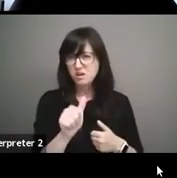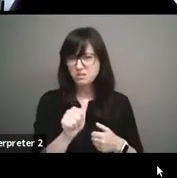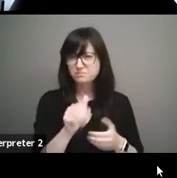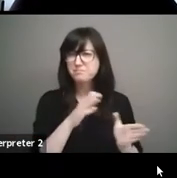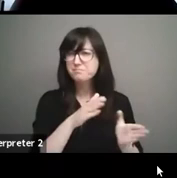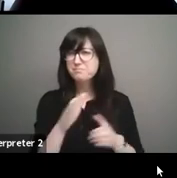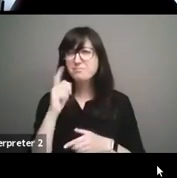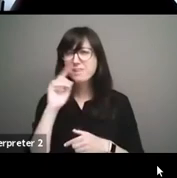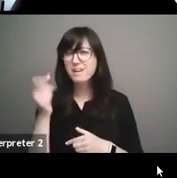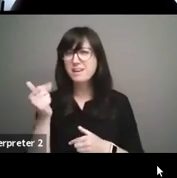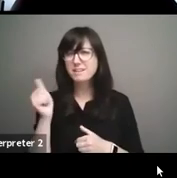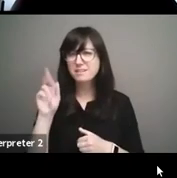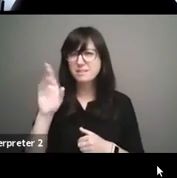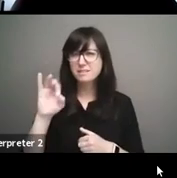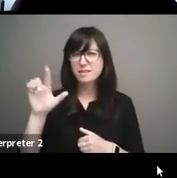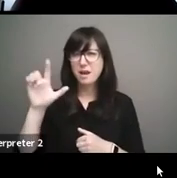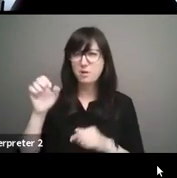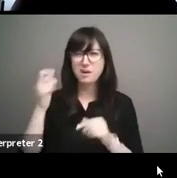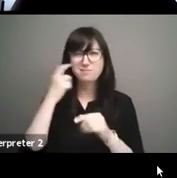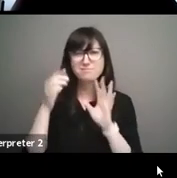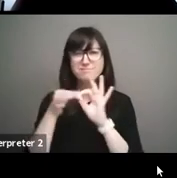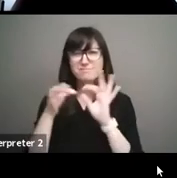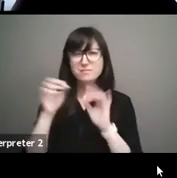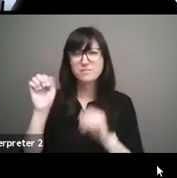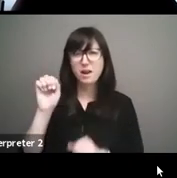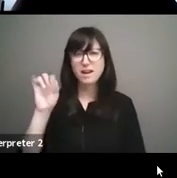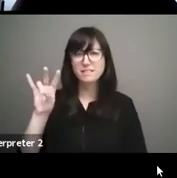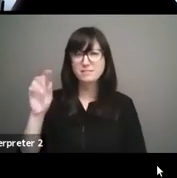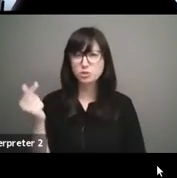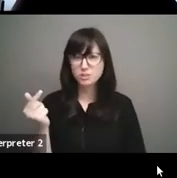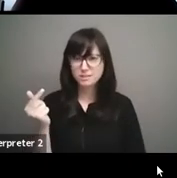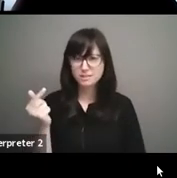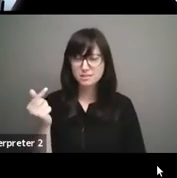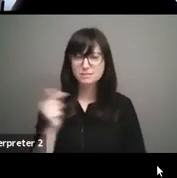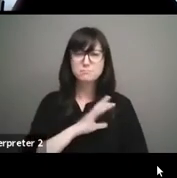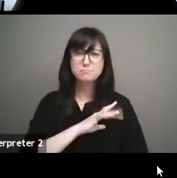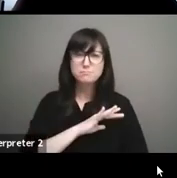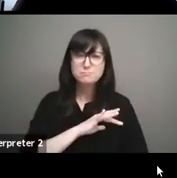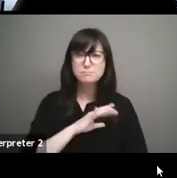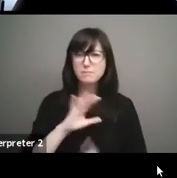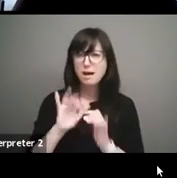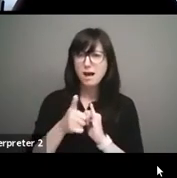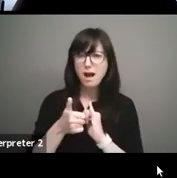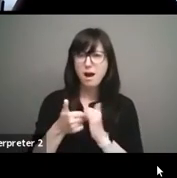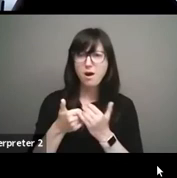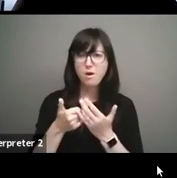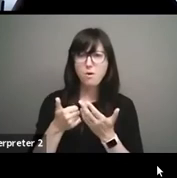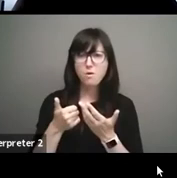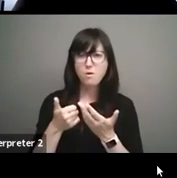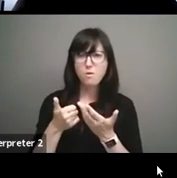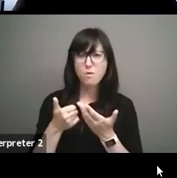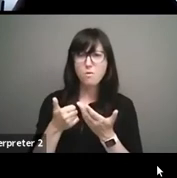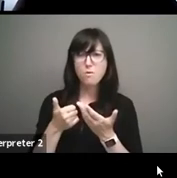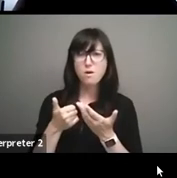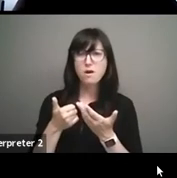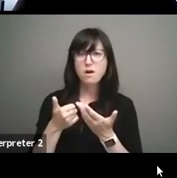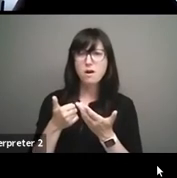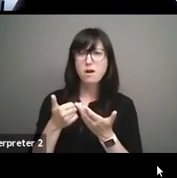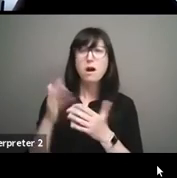said of A7G, with how they view, how Indigenous youth